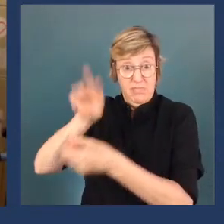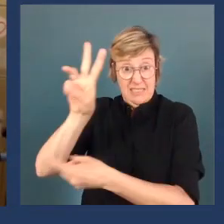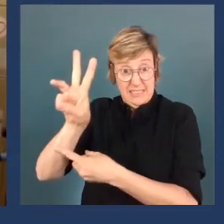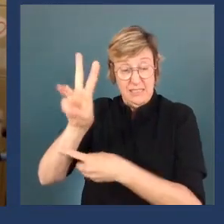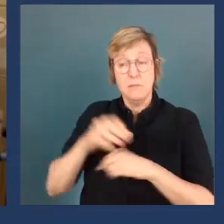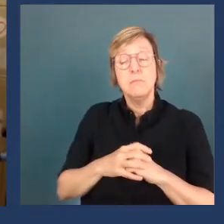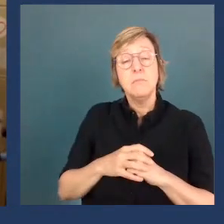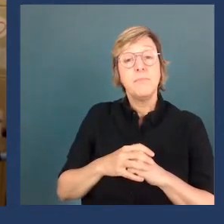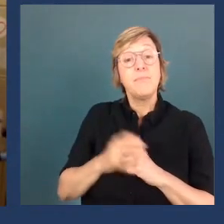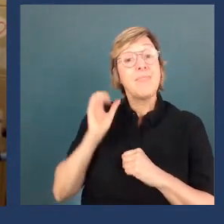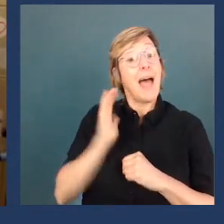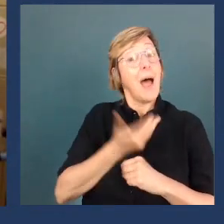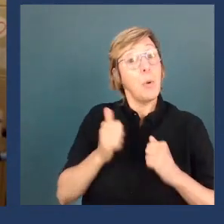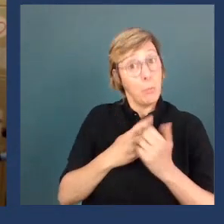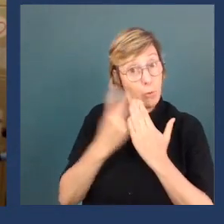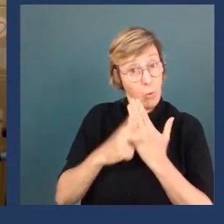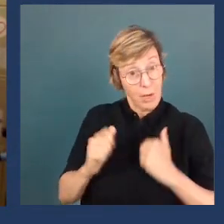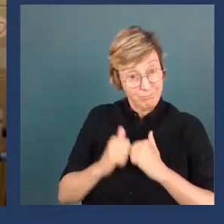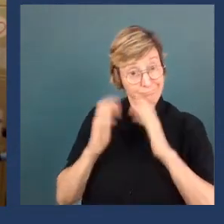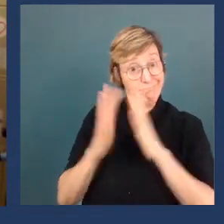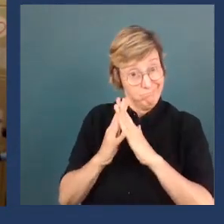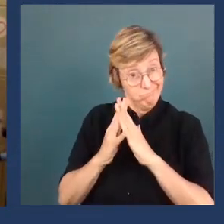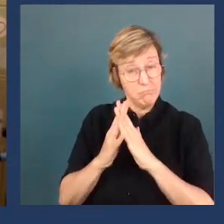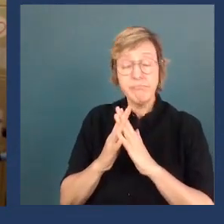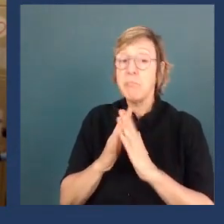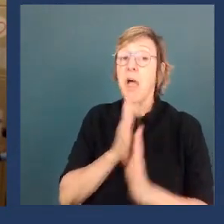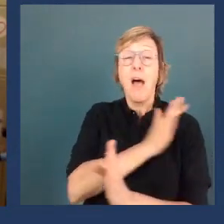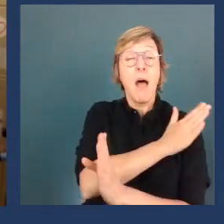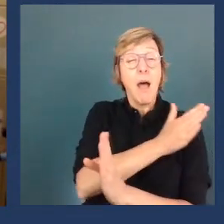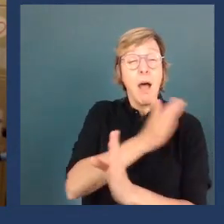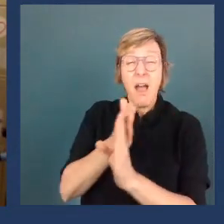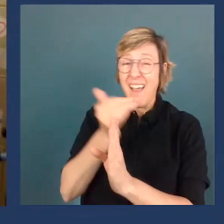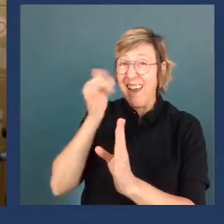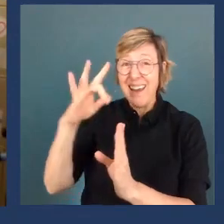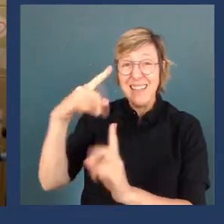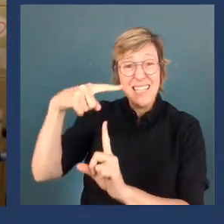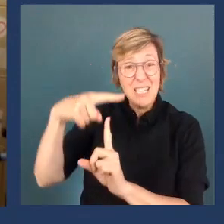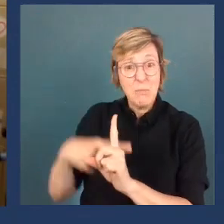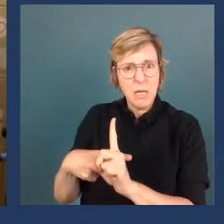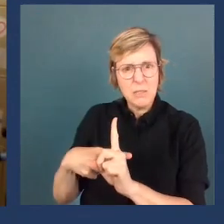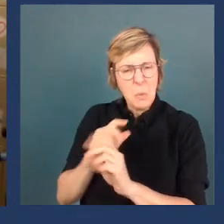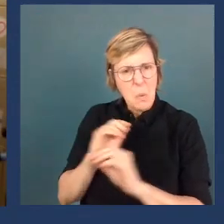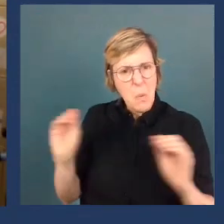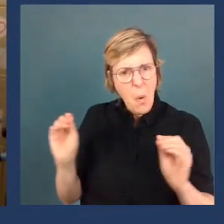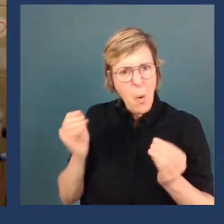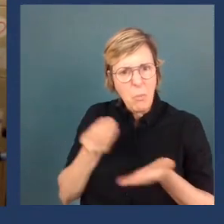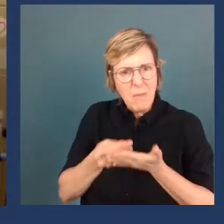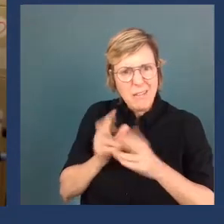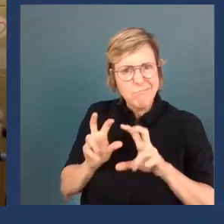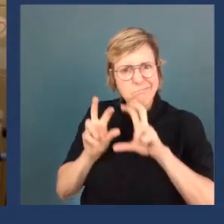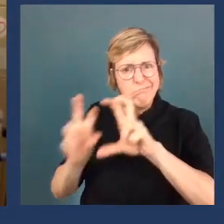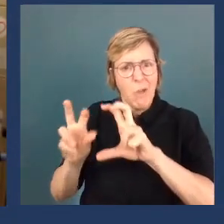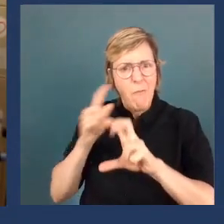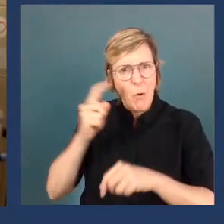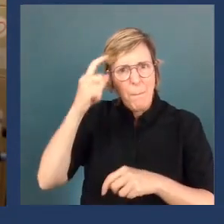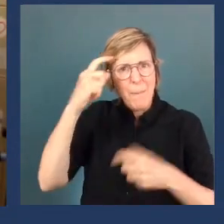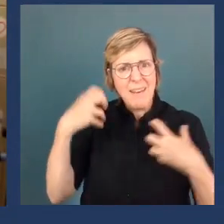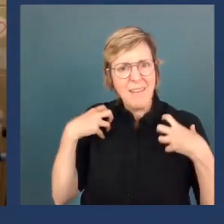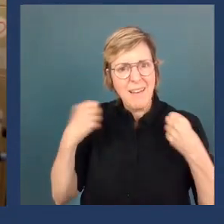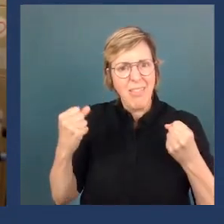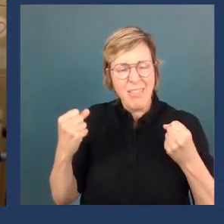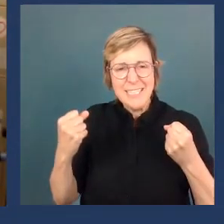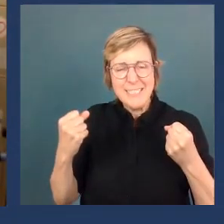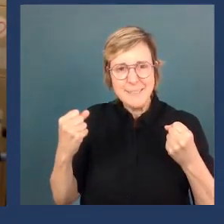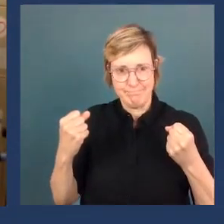18 months of the program, we hadn't awarded a single grant in mental health. And that's very disconcerting